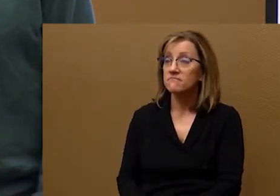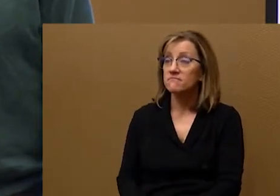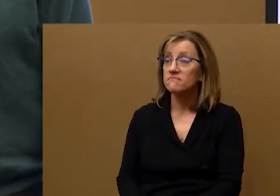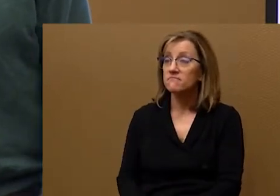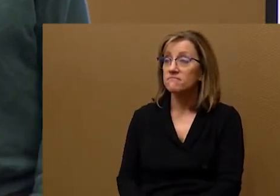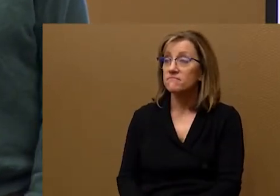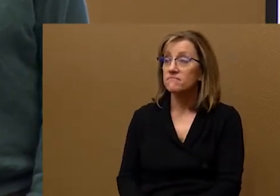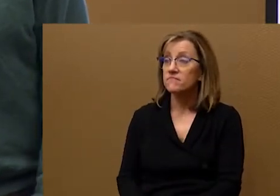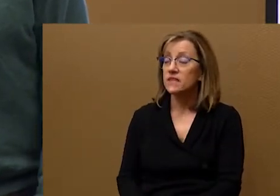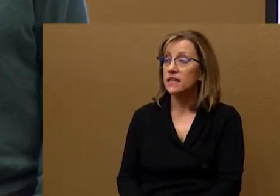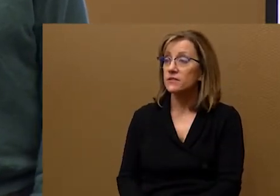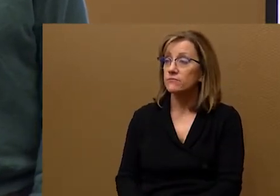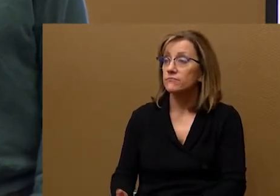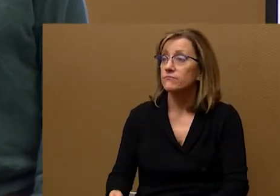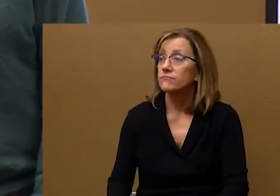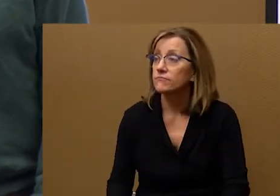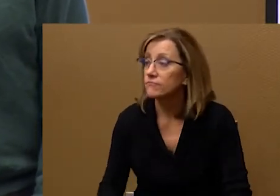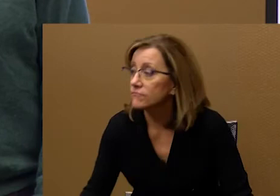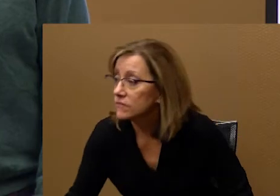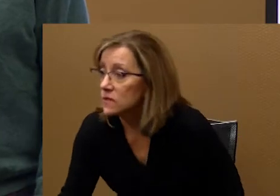that?